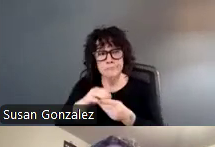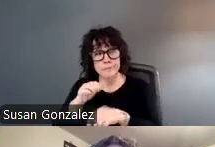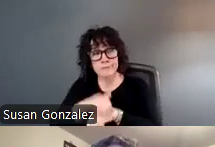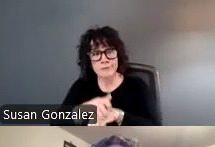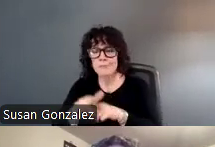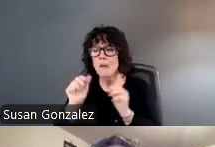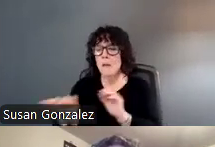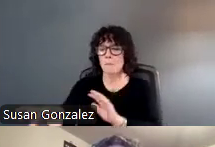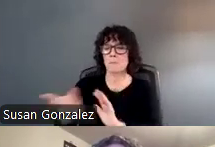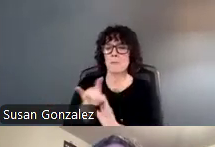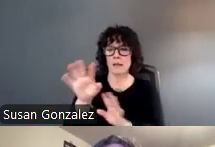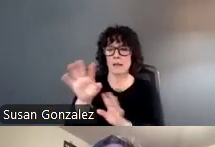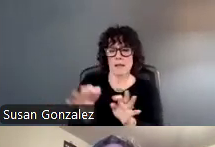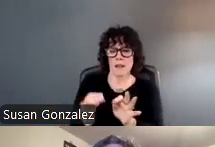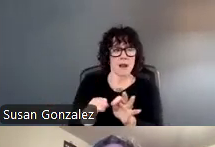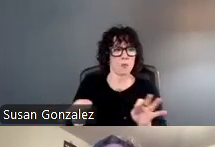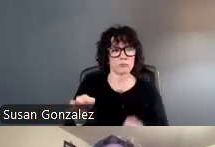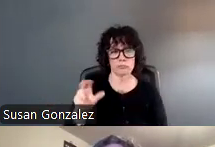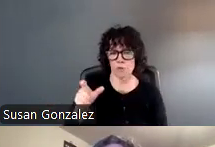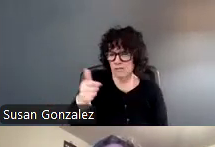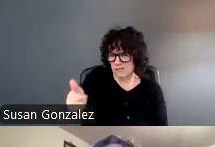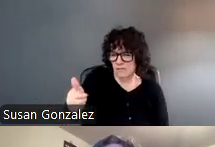their language channel in a couple of moments.